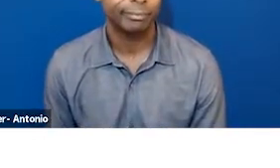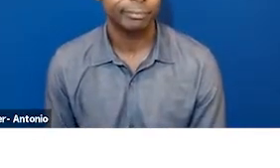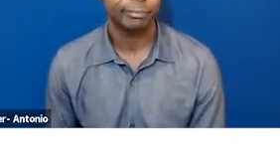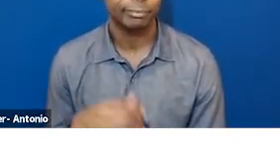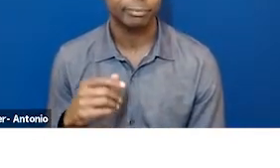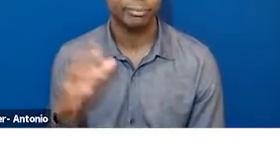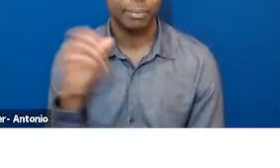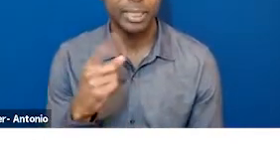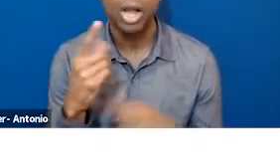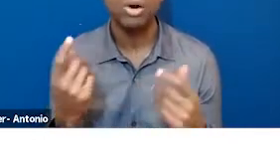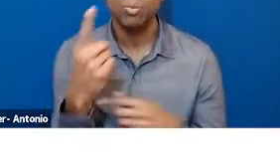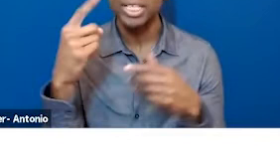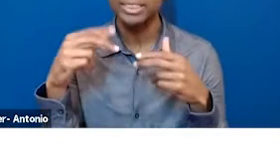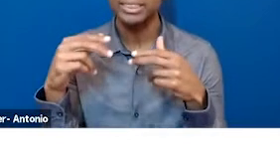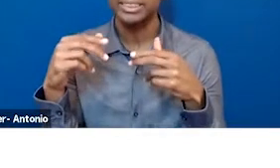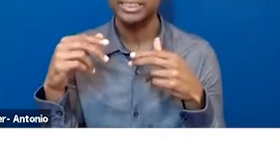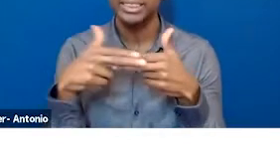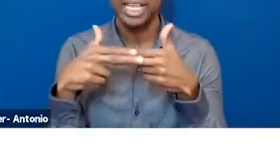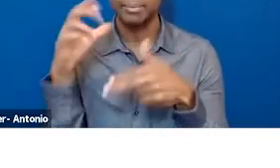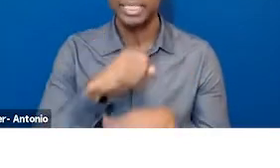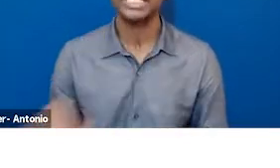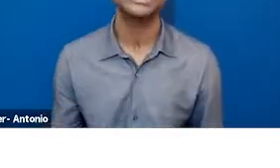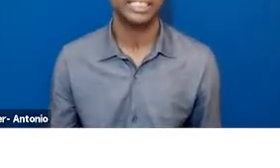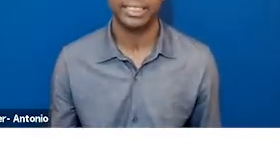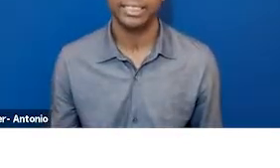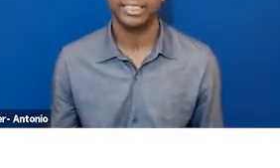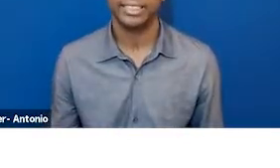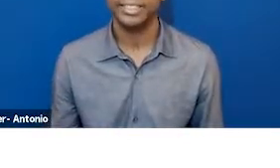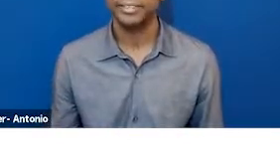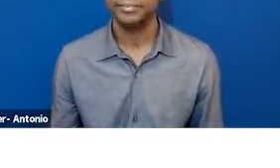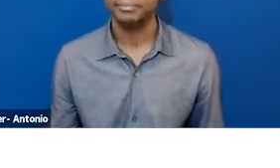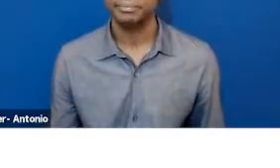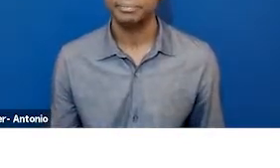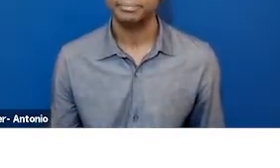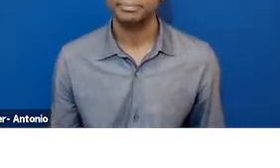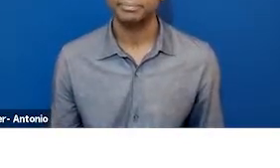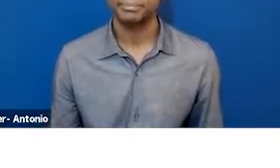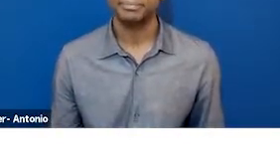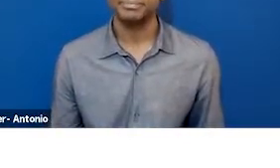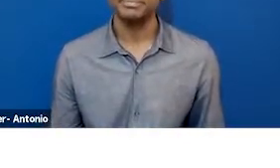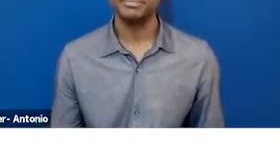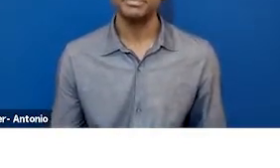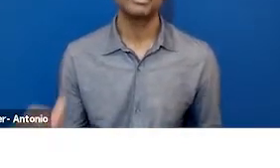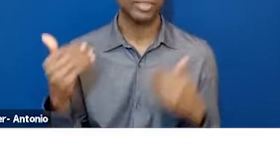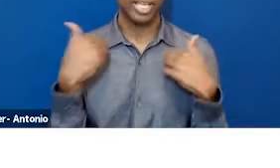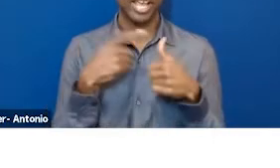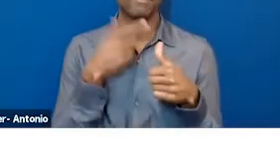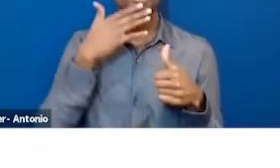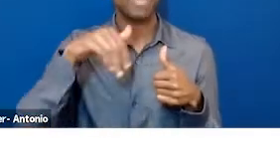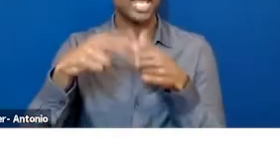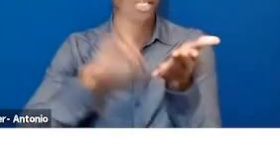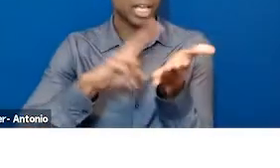I'm missing a slide, I'm sorry. Okay, so let me name them. There's the bad contracts between international